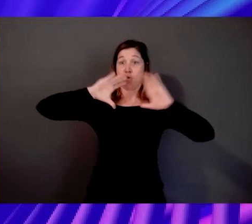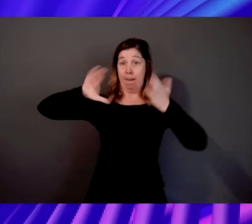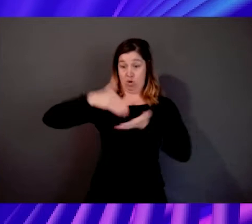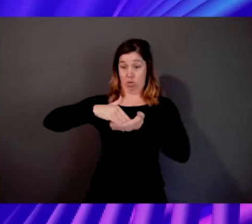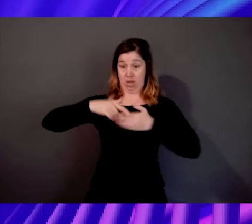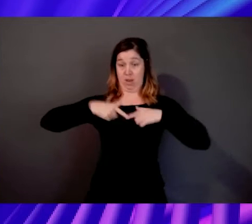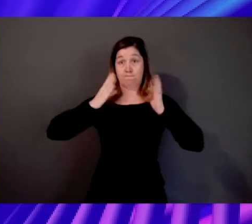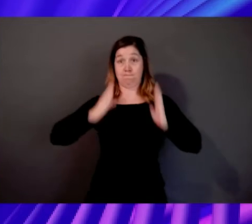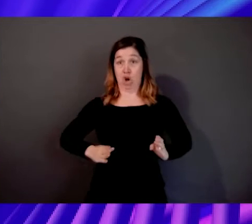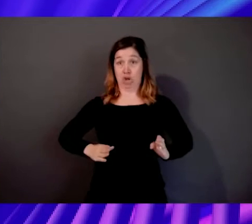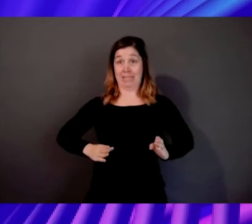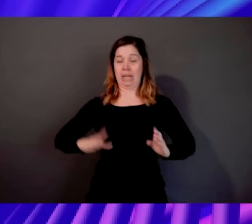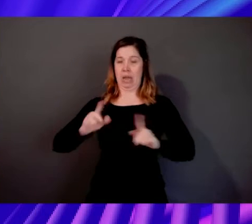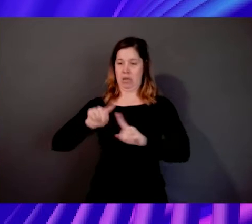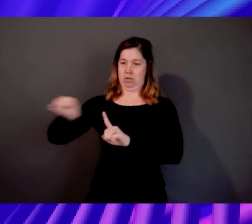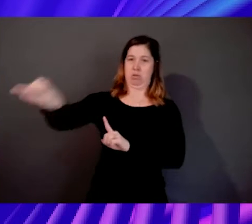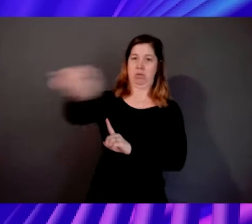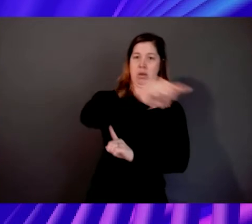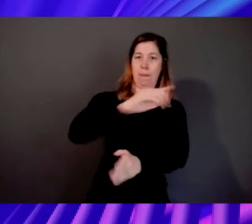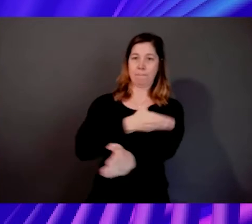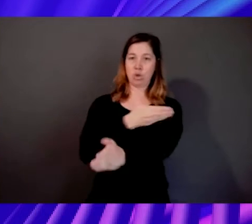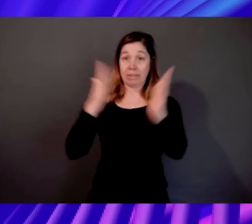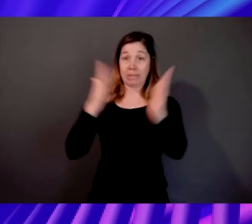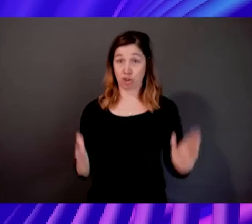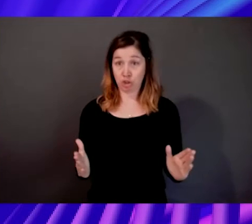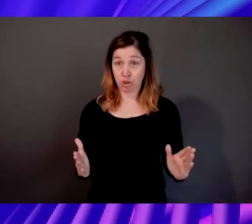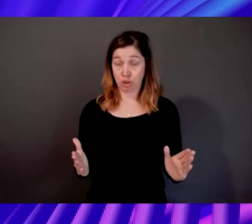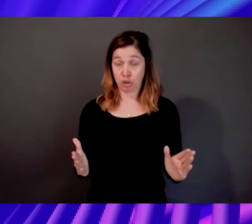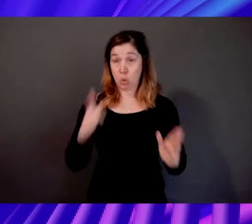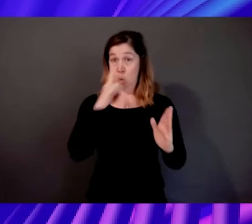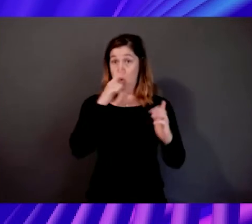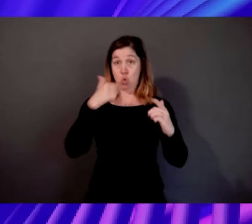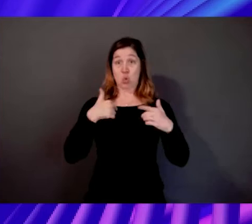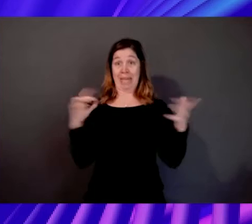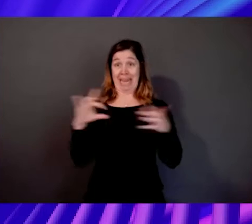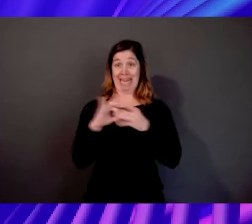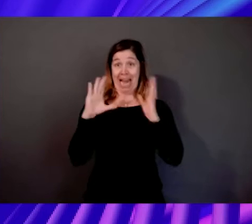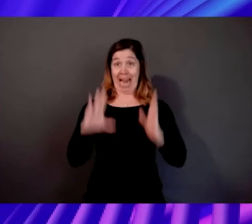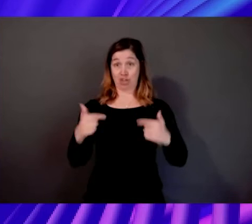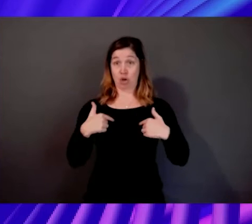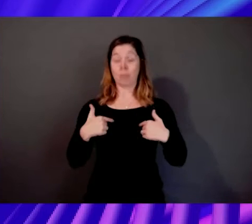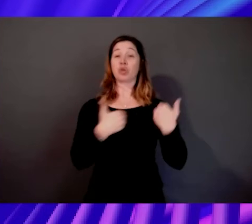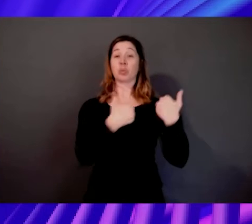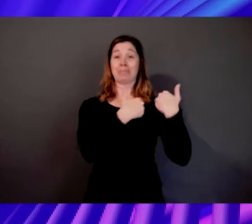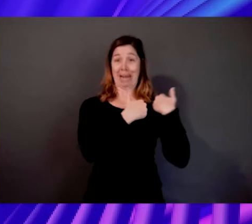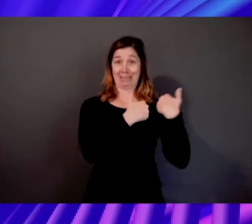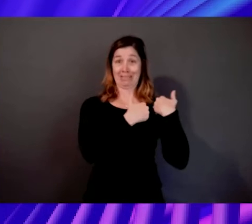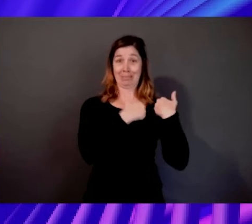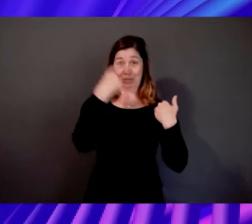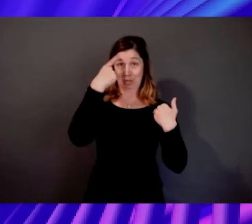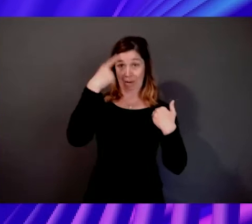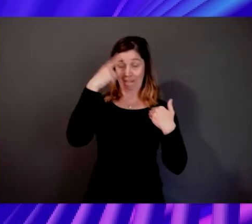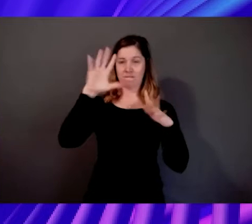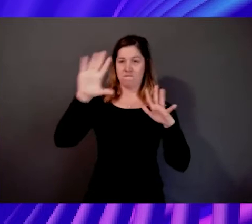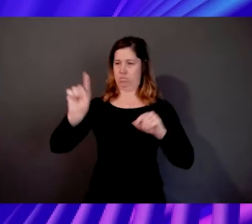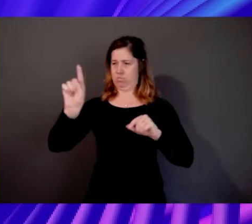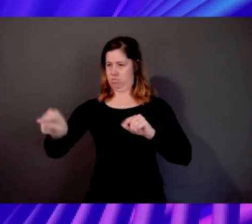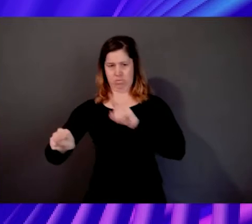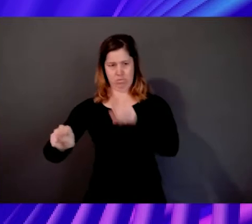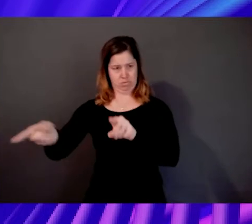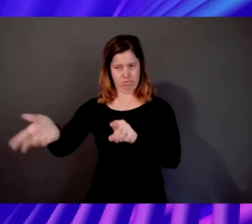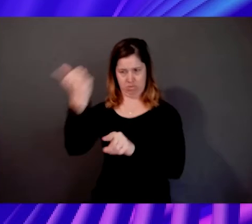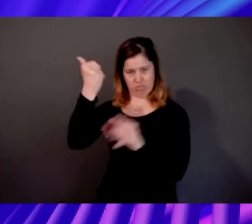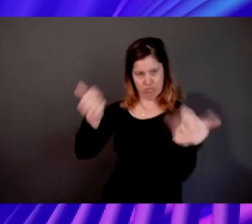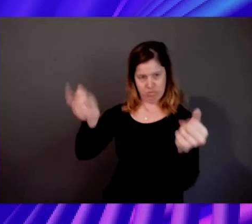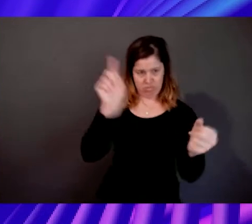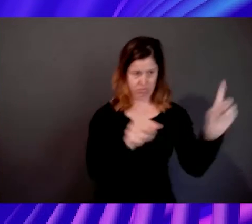the musicians. And the conductor is responsible for for all these musicians to perform at a particular point